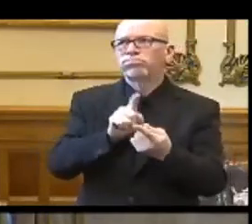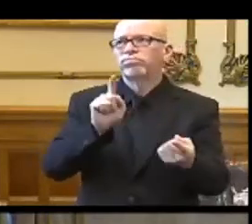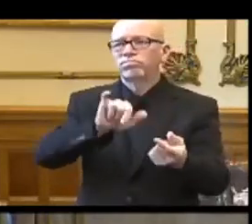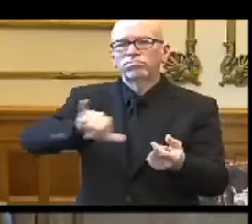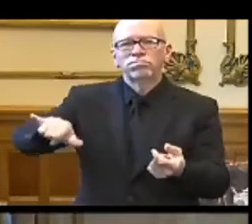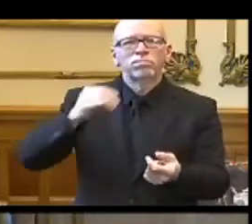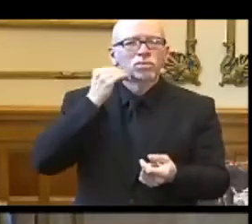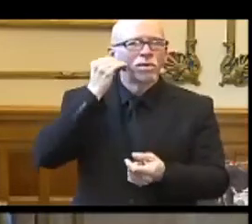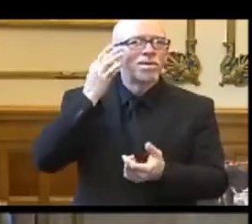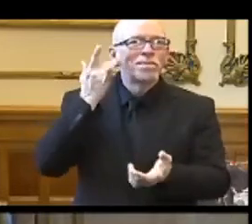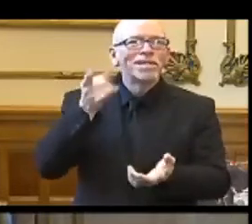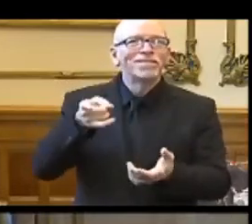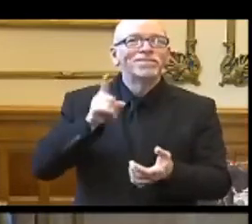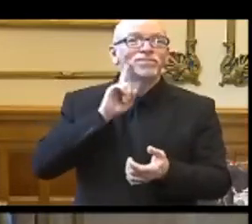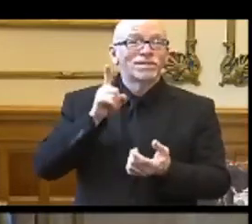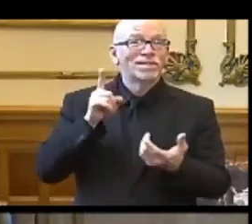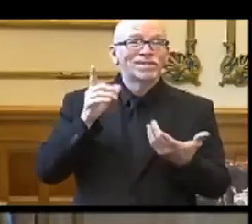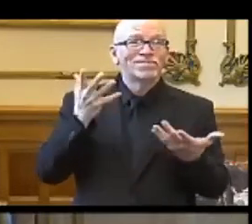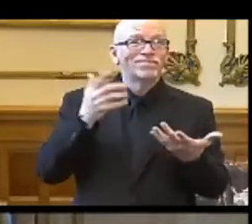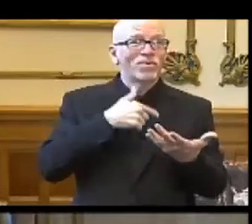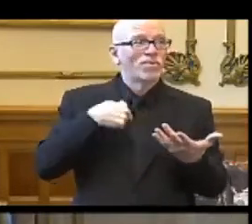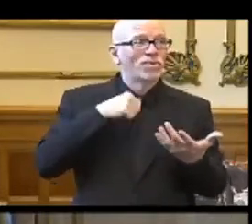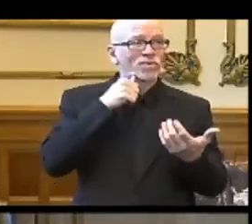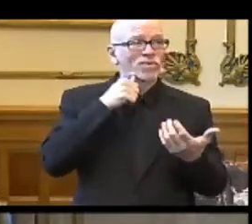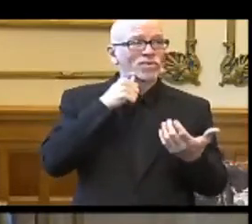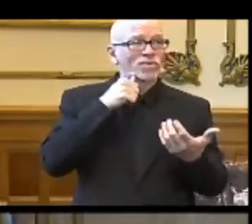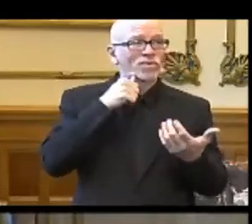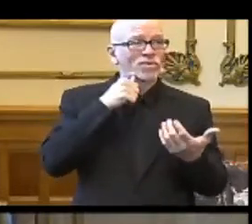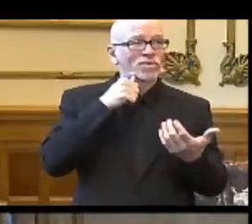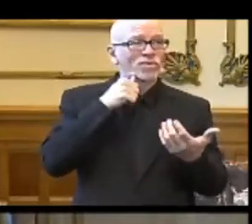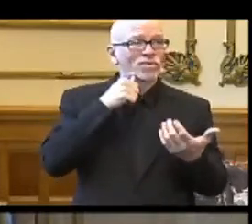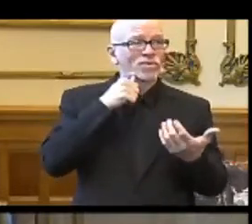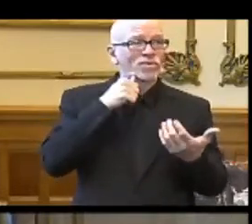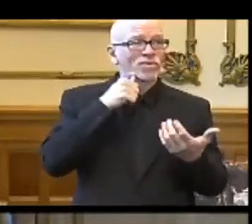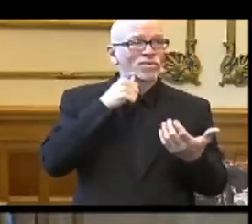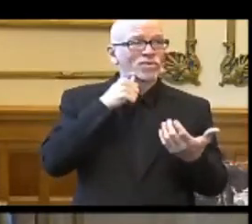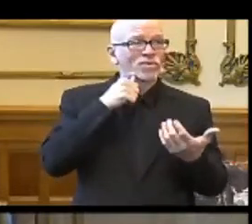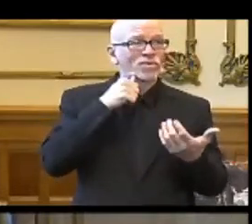distancing, because really until we do have the ability to prove